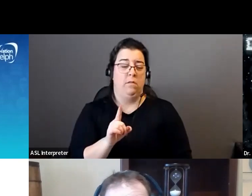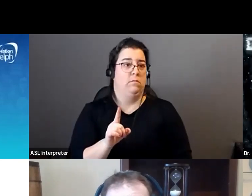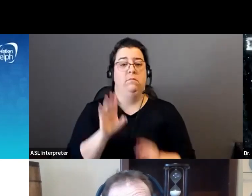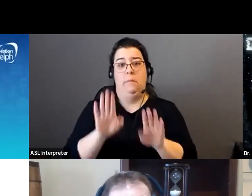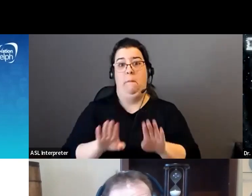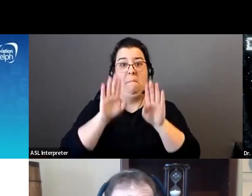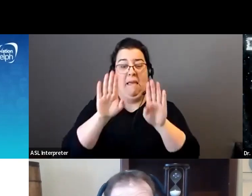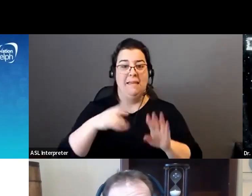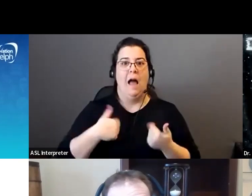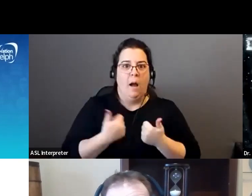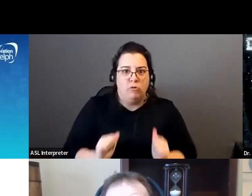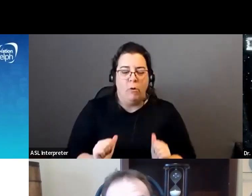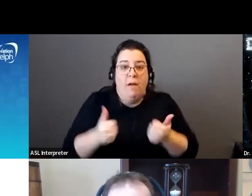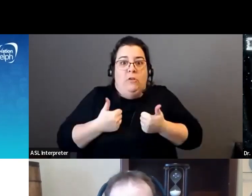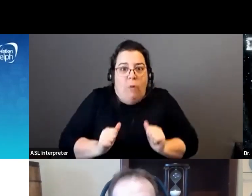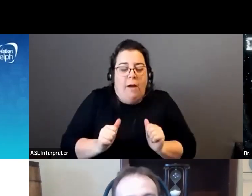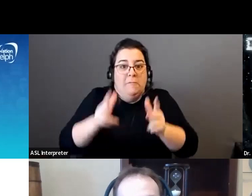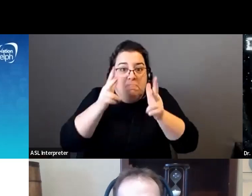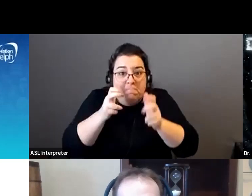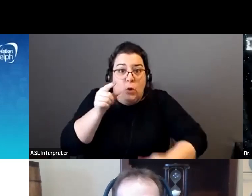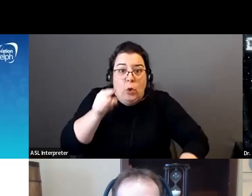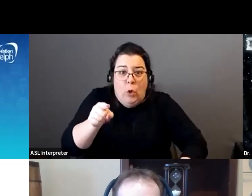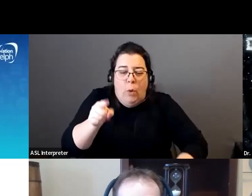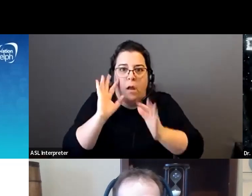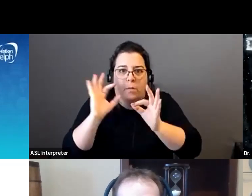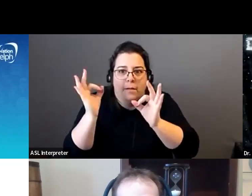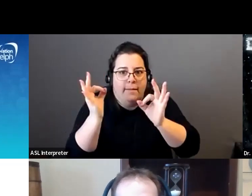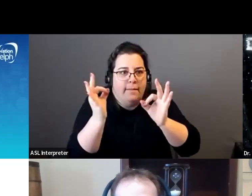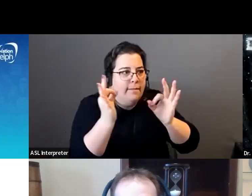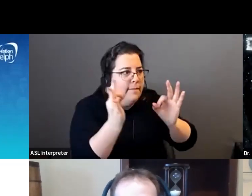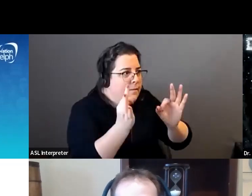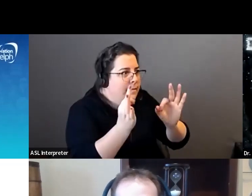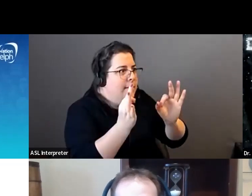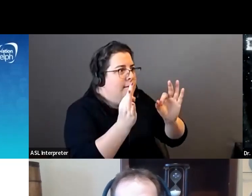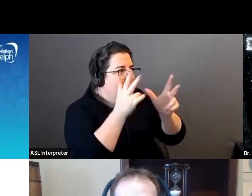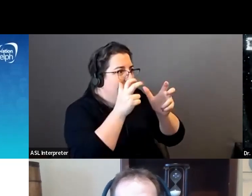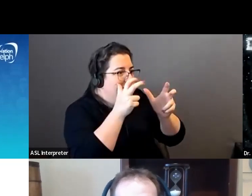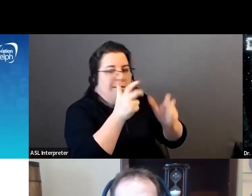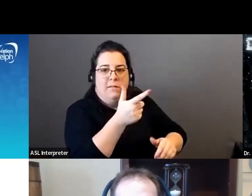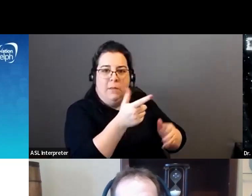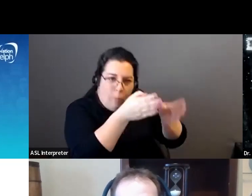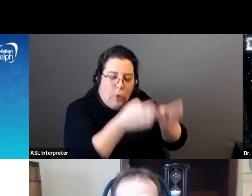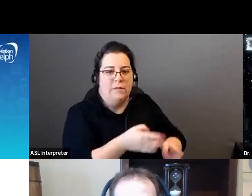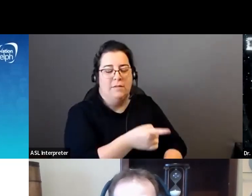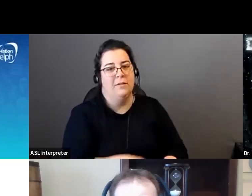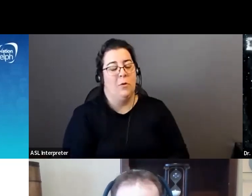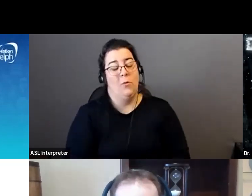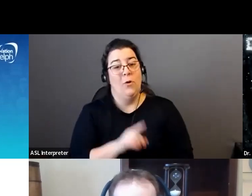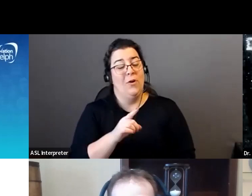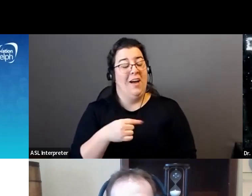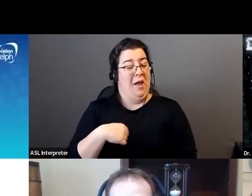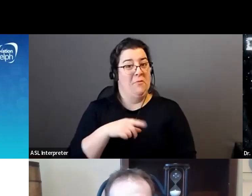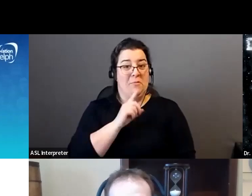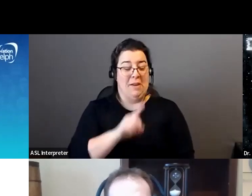into the guests, which was not necessarily why I was there, but it was definitely captivating the way you asked those questions. But I had to look really hard to find the